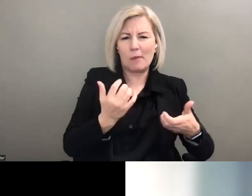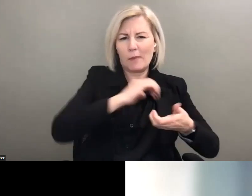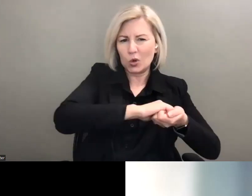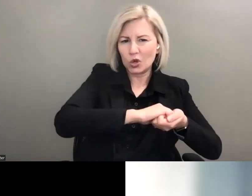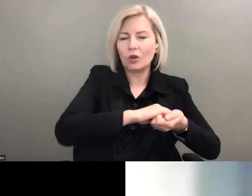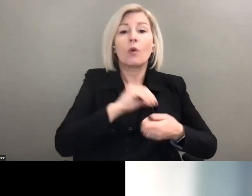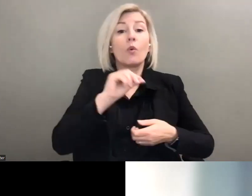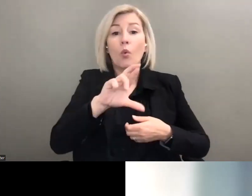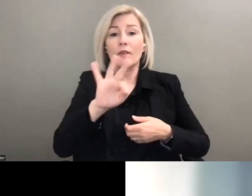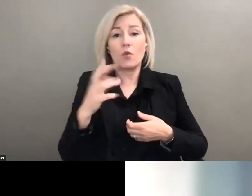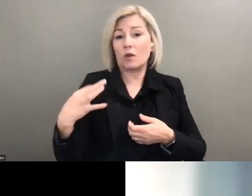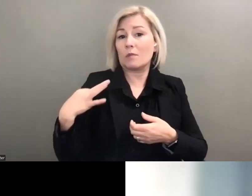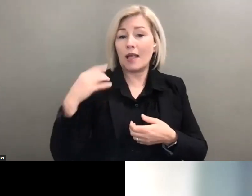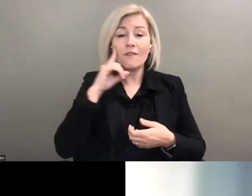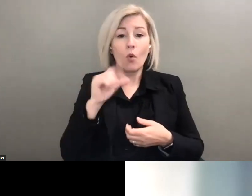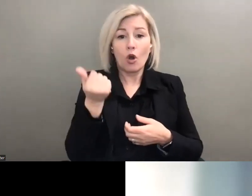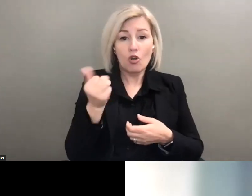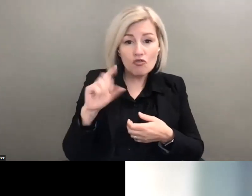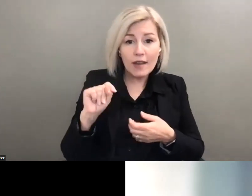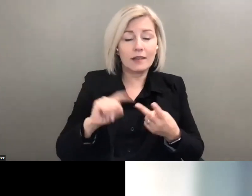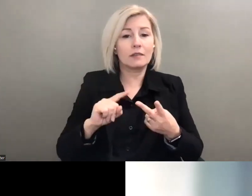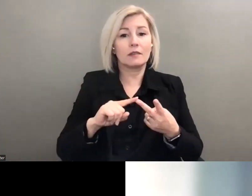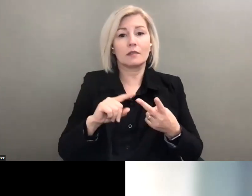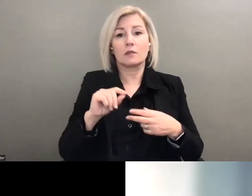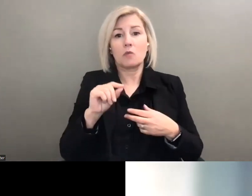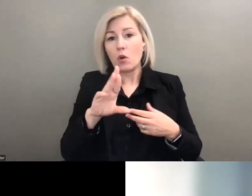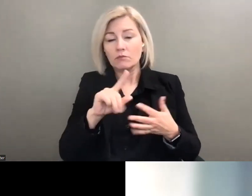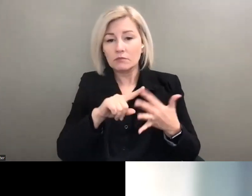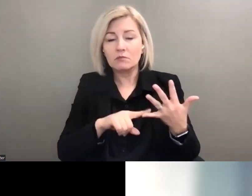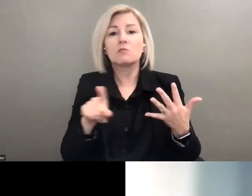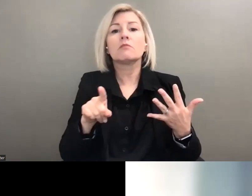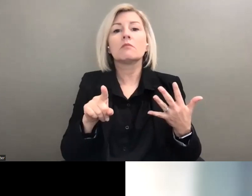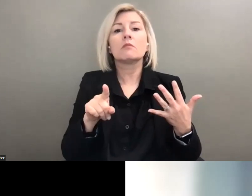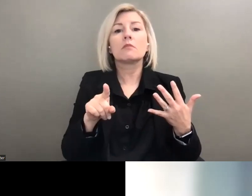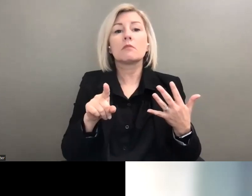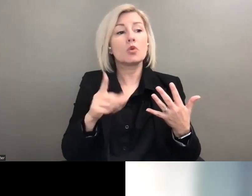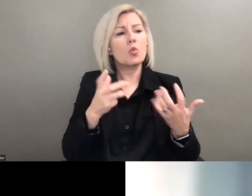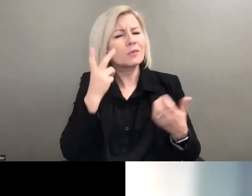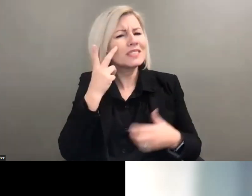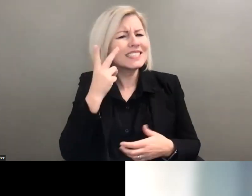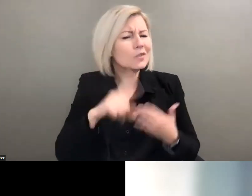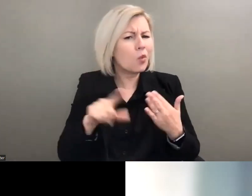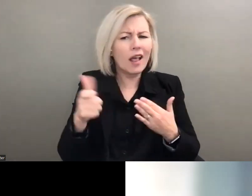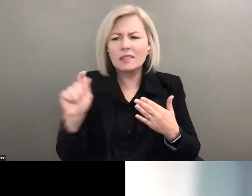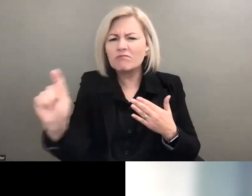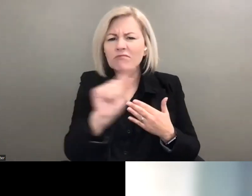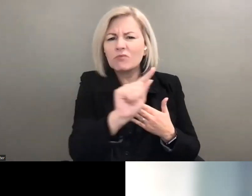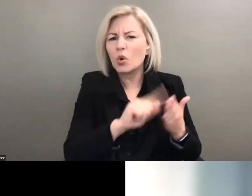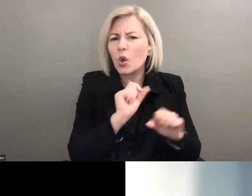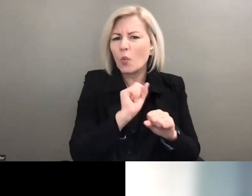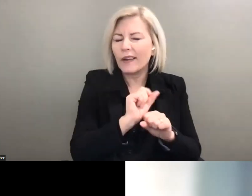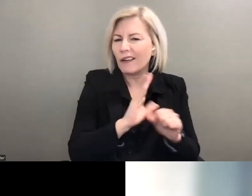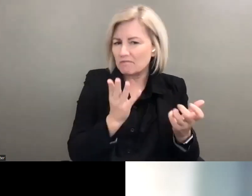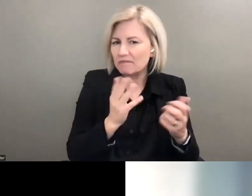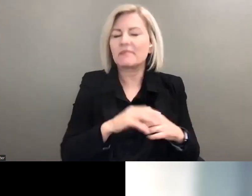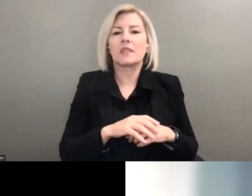like to apply for an ArtsCONNECT grant or a few, but you would like to know what other people are also working on. Unlike